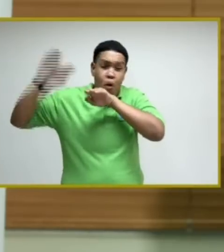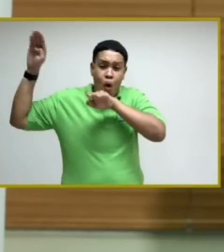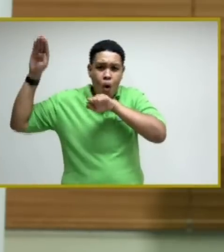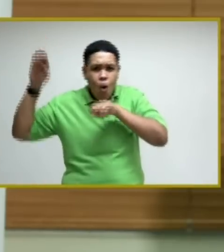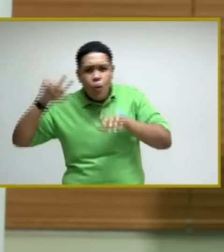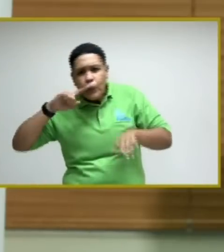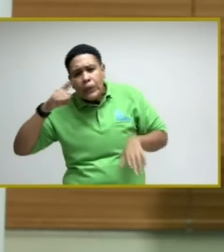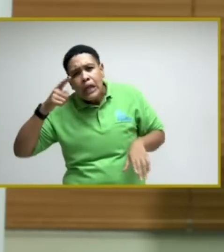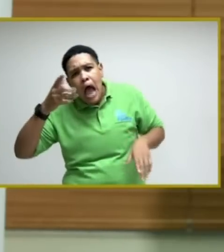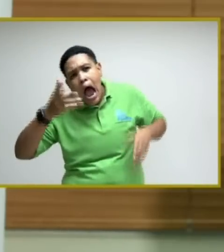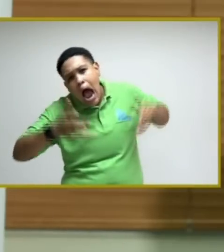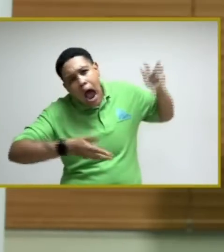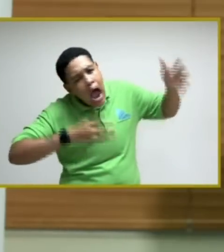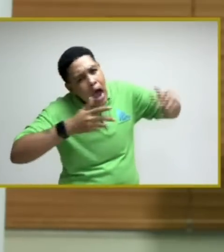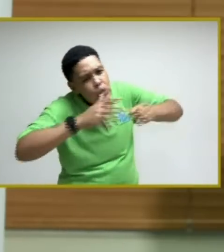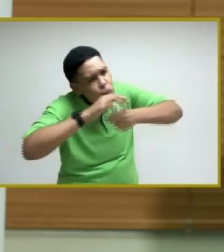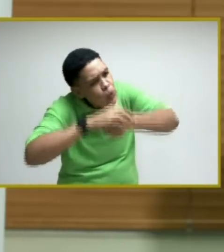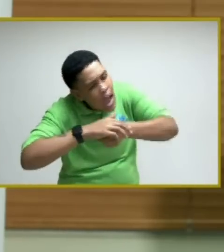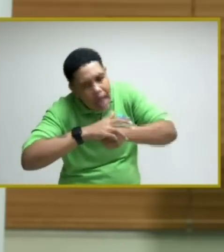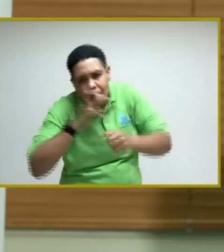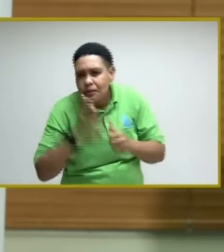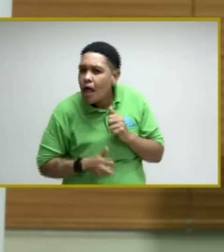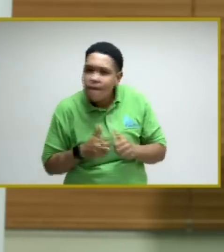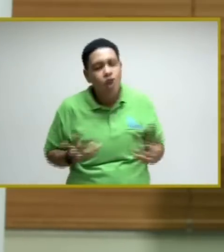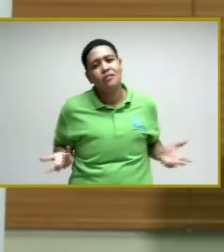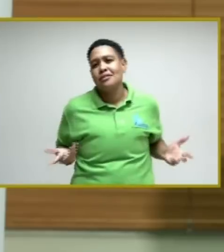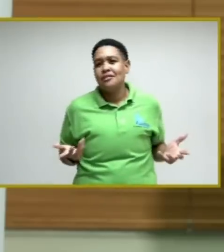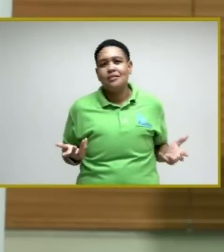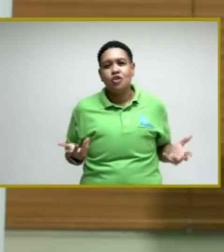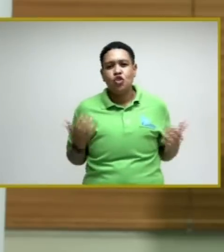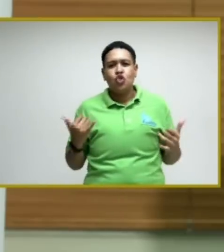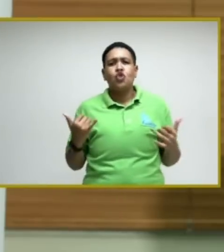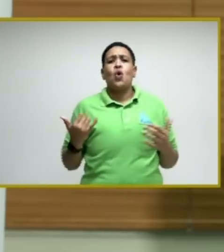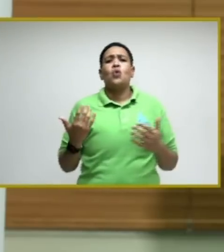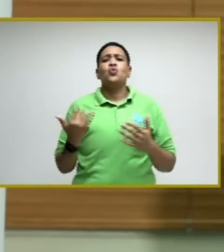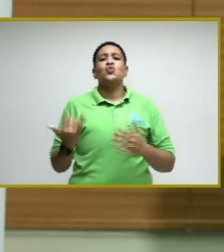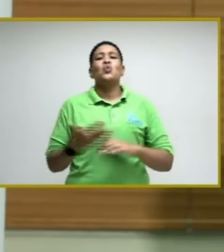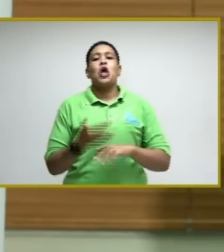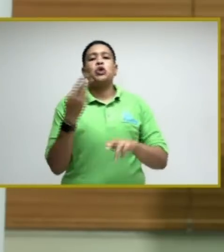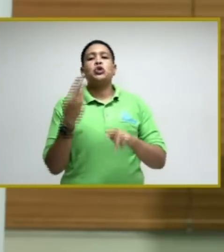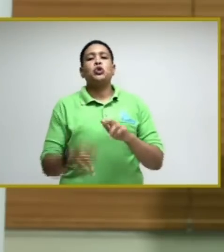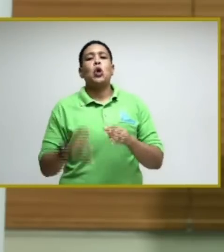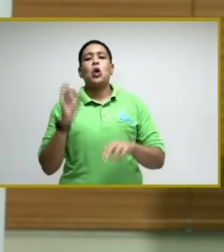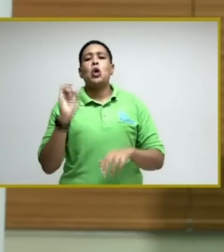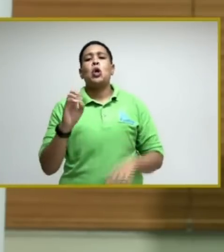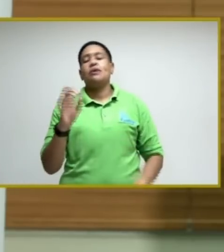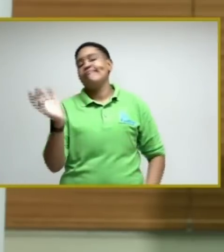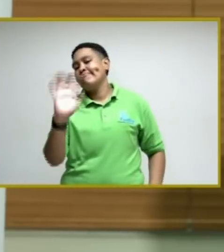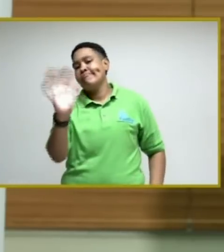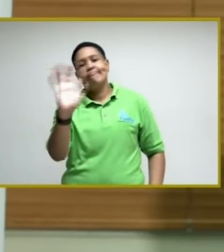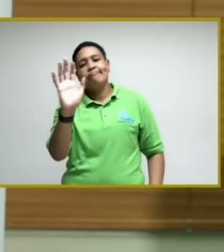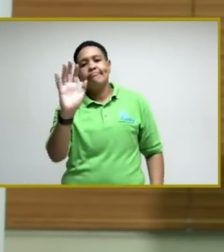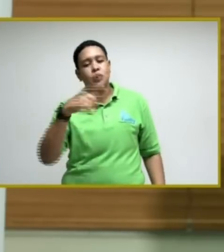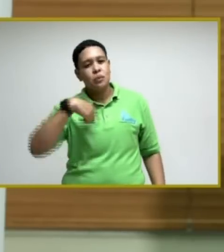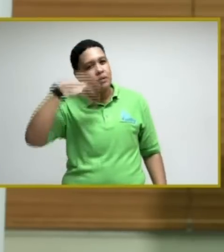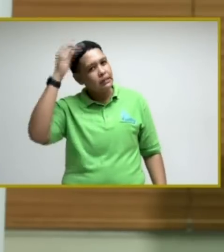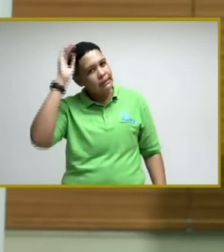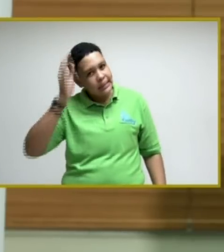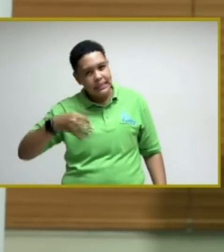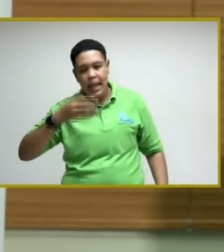so we took the opportunity tonight not just to give an update, but to outline to the